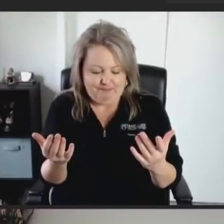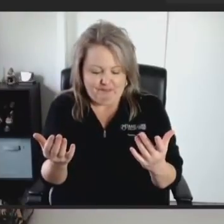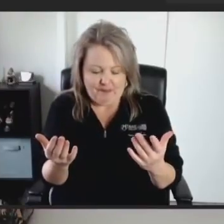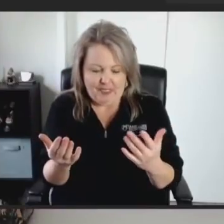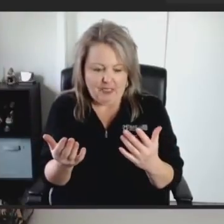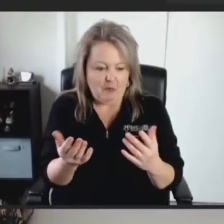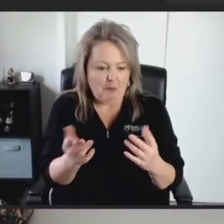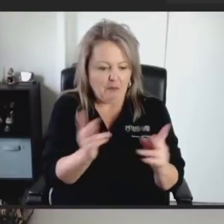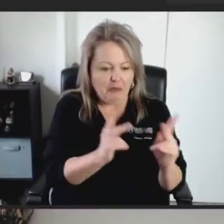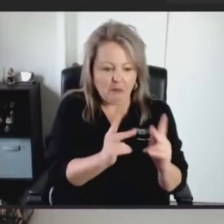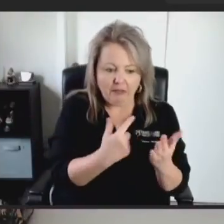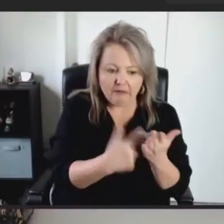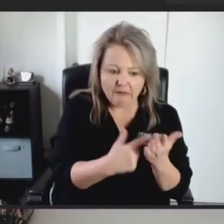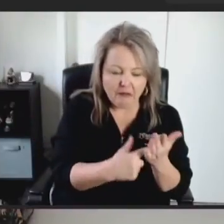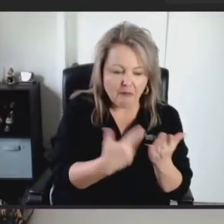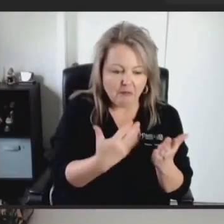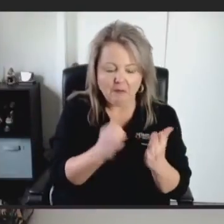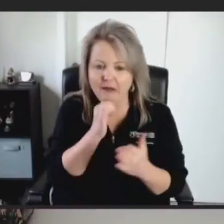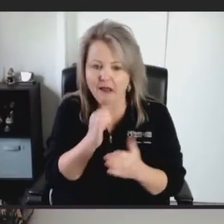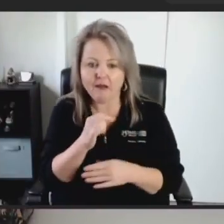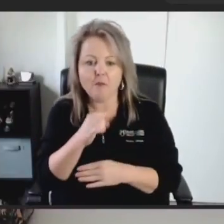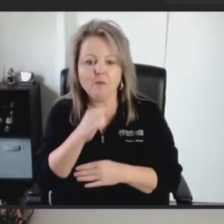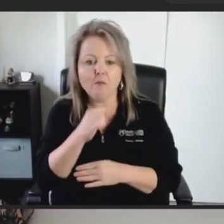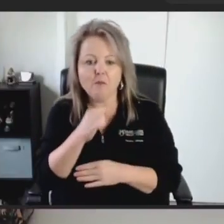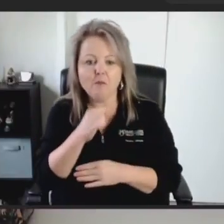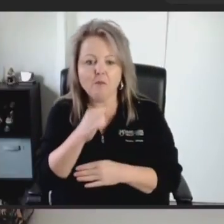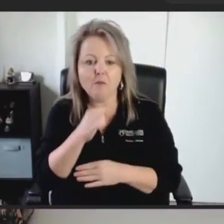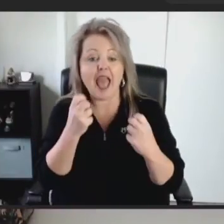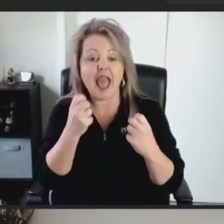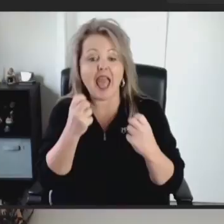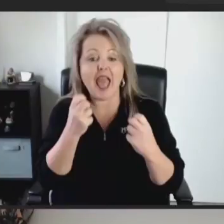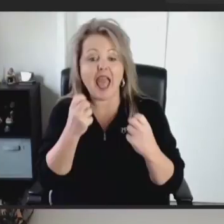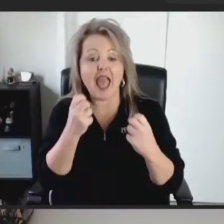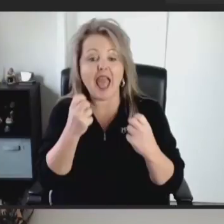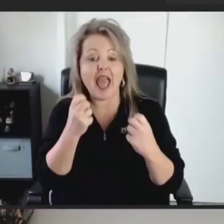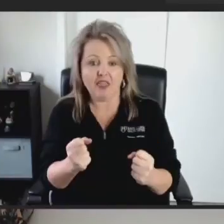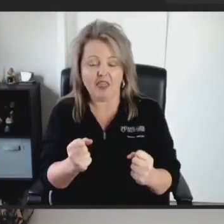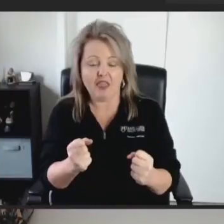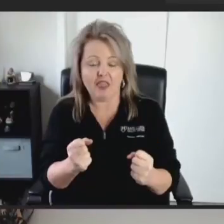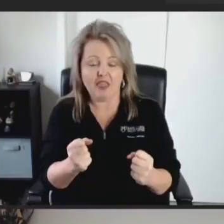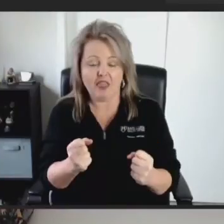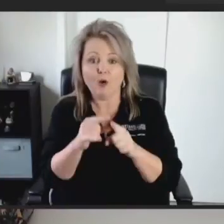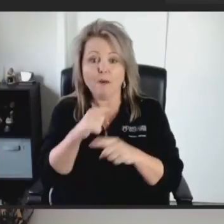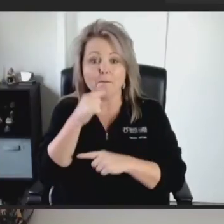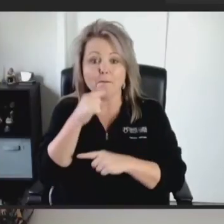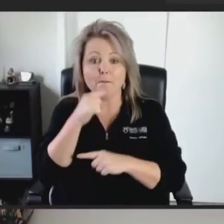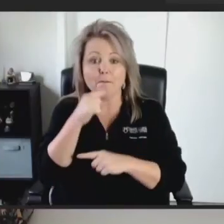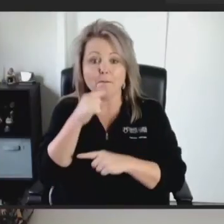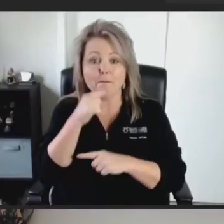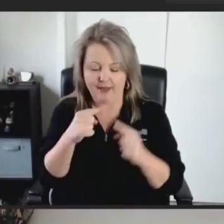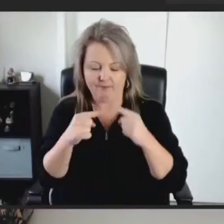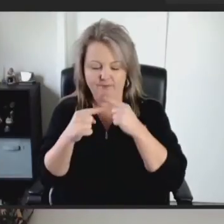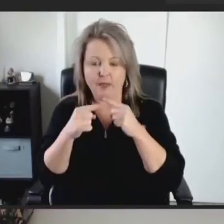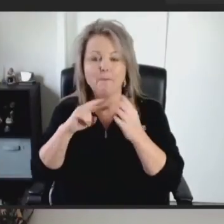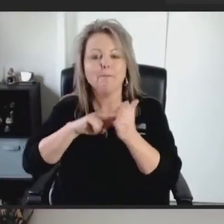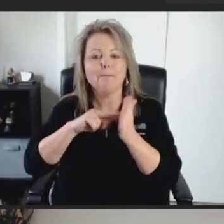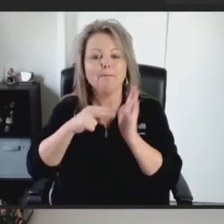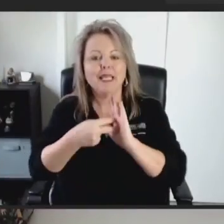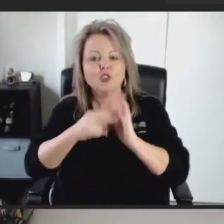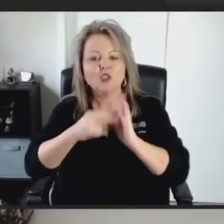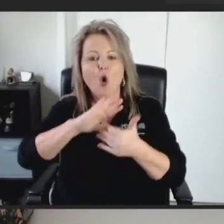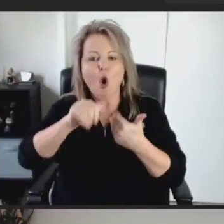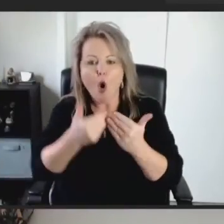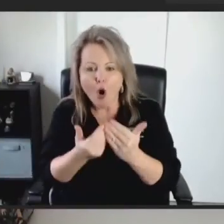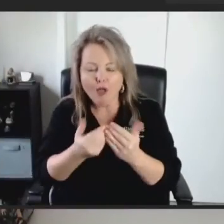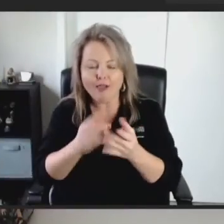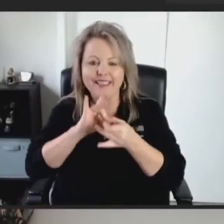this or not, public health has the word public in it, and it does mean that we're all connected together and that we all have to work